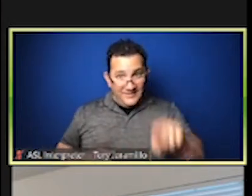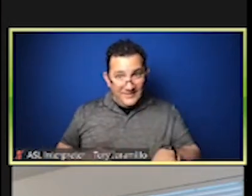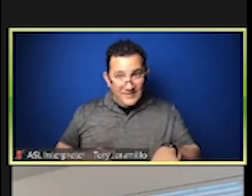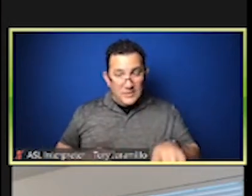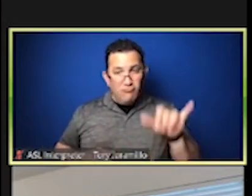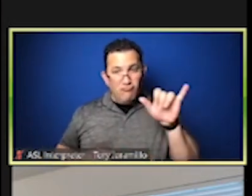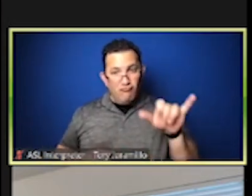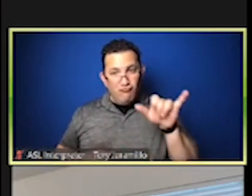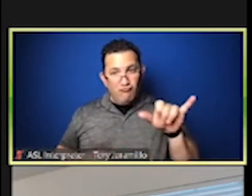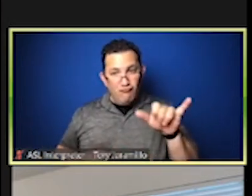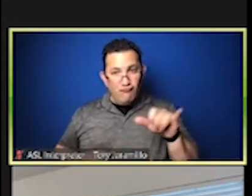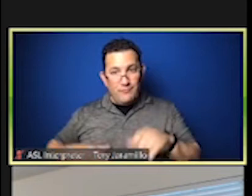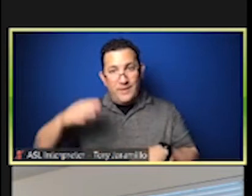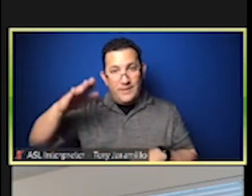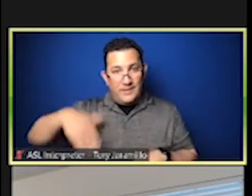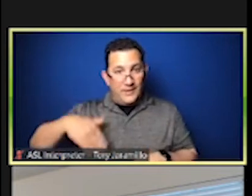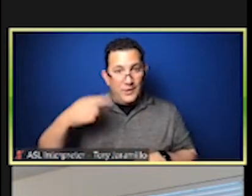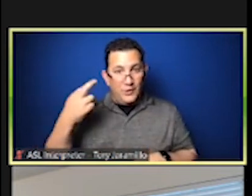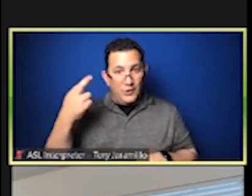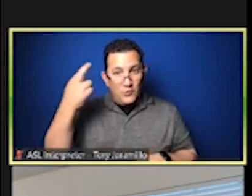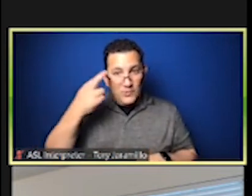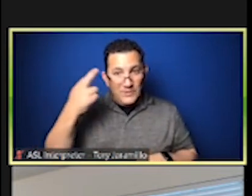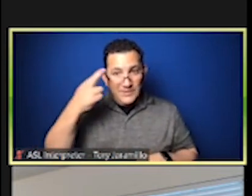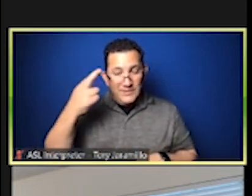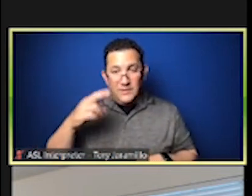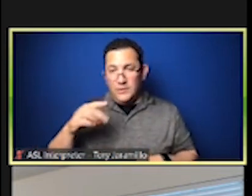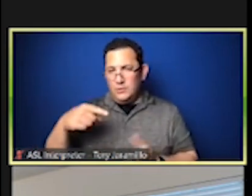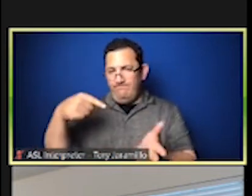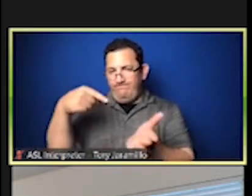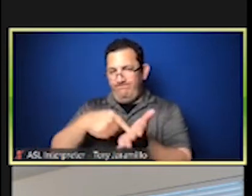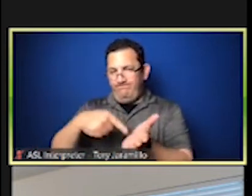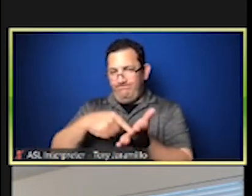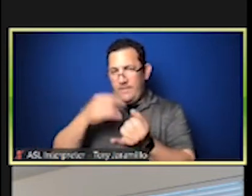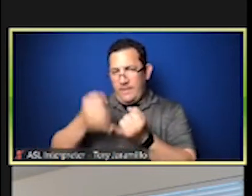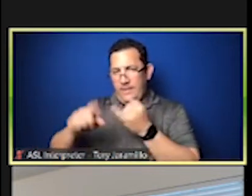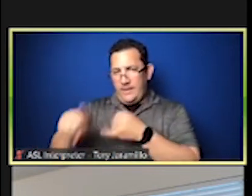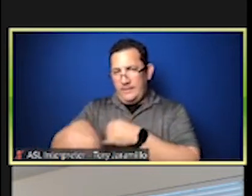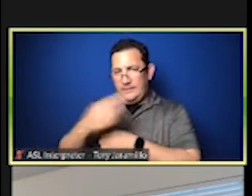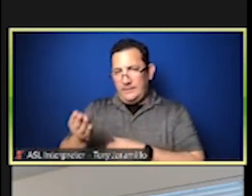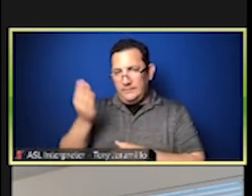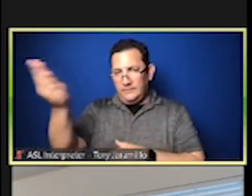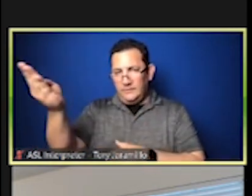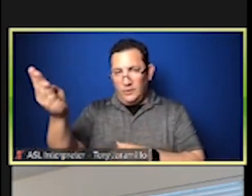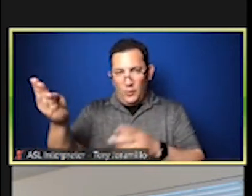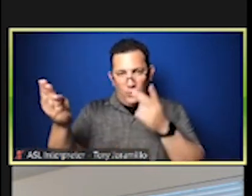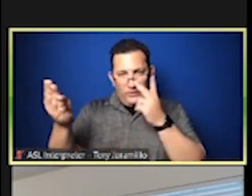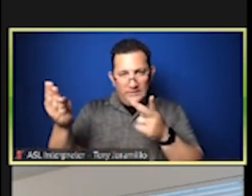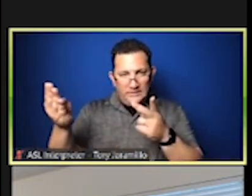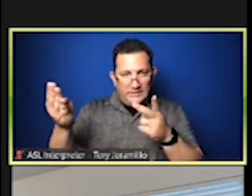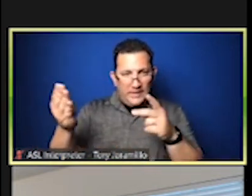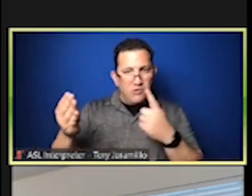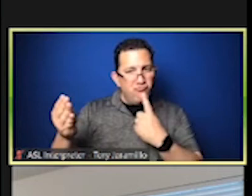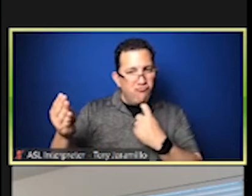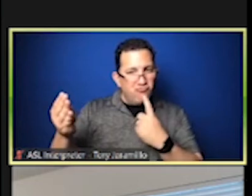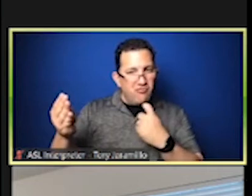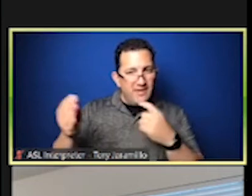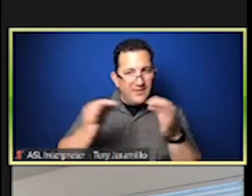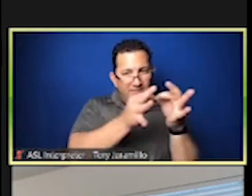know that they're late because the due date is in red ink and there is a past